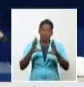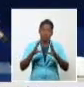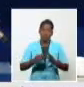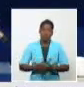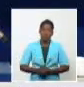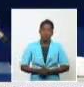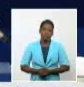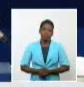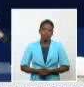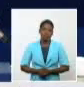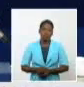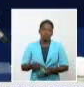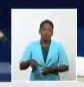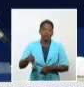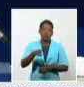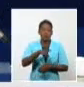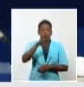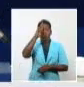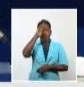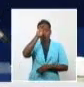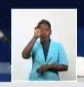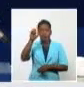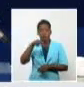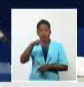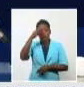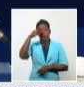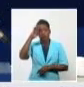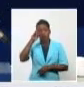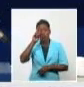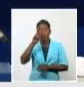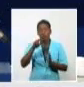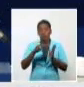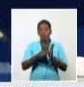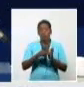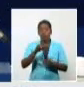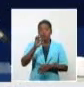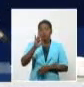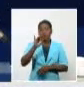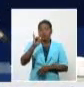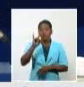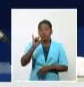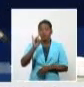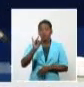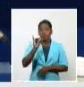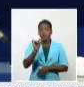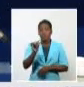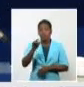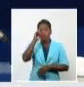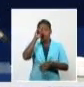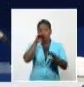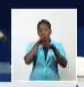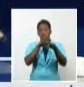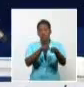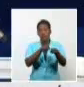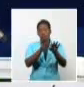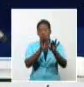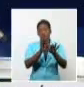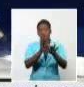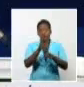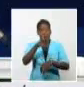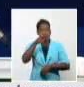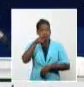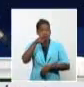to the hospitals in our country. In surveillance, 30 suspects, 2,110, and